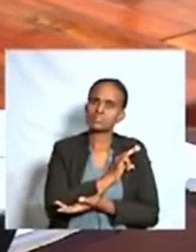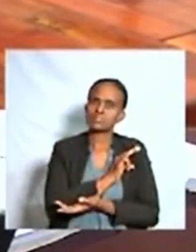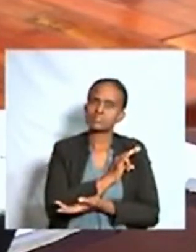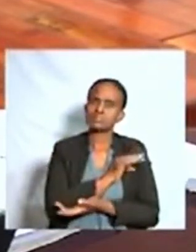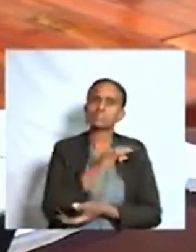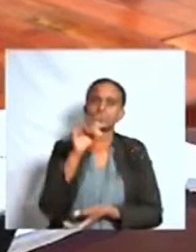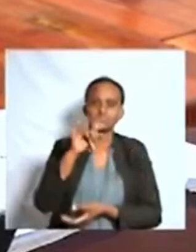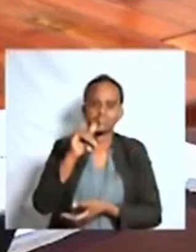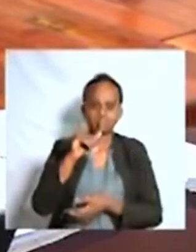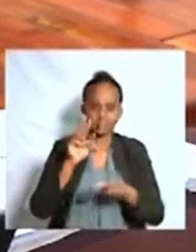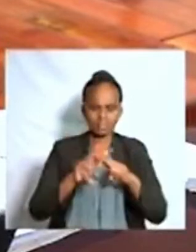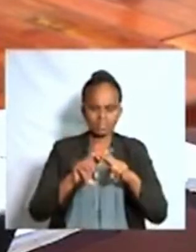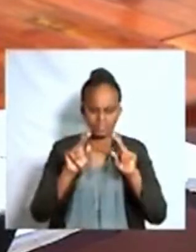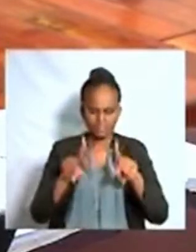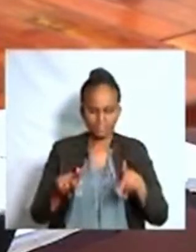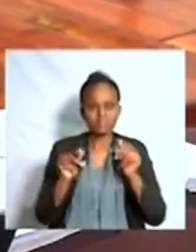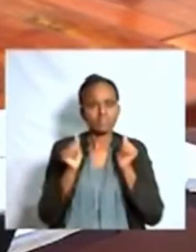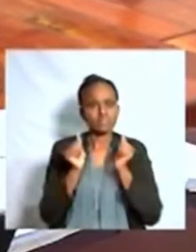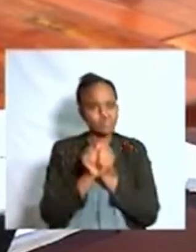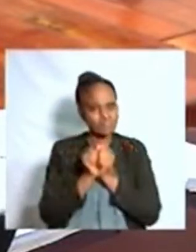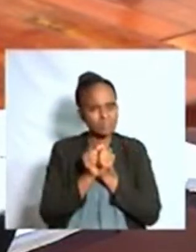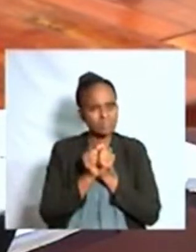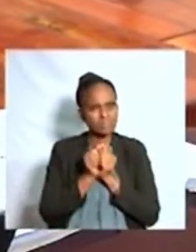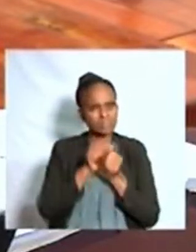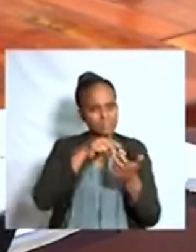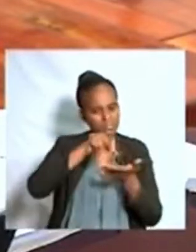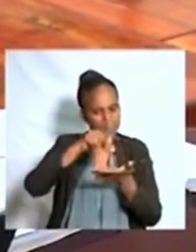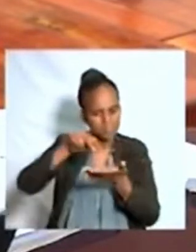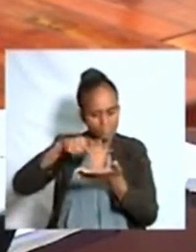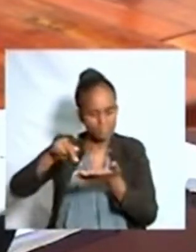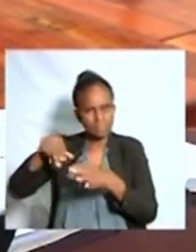Yes, Chair, with regard to the overemployment of